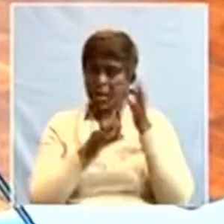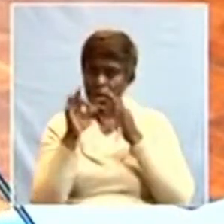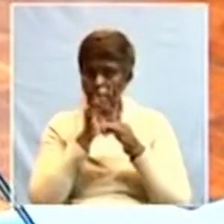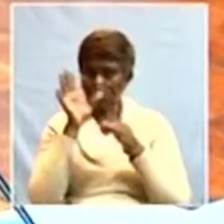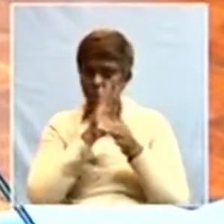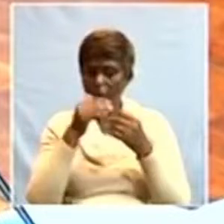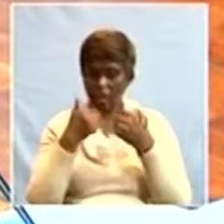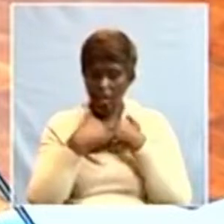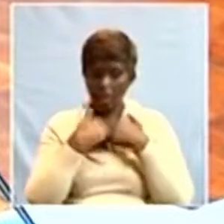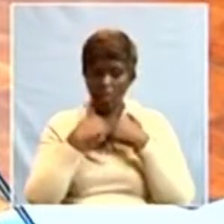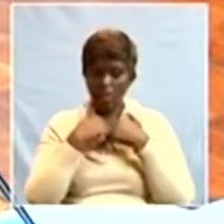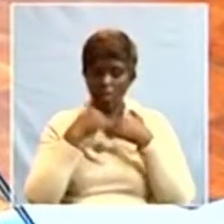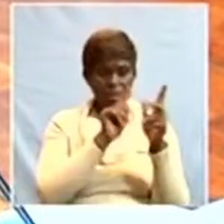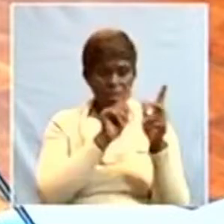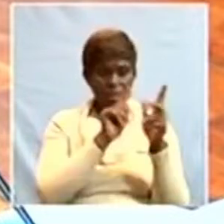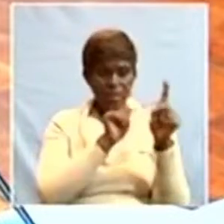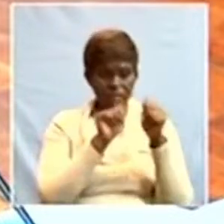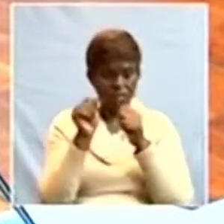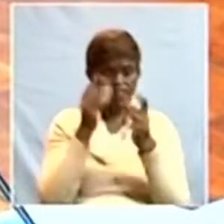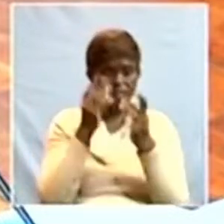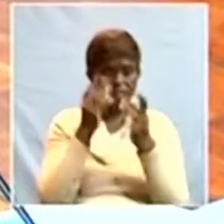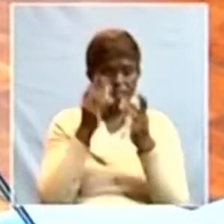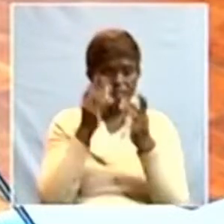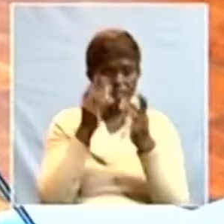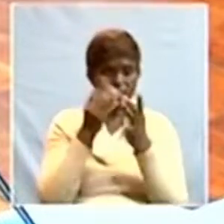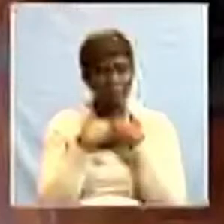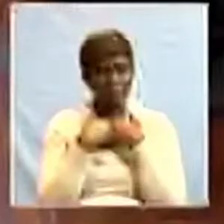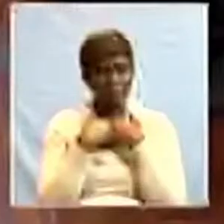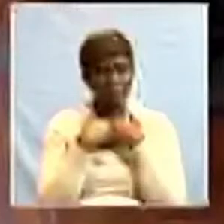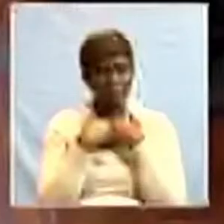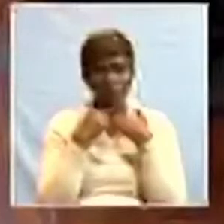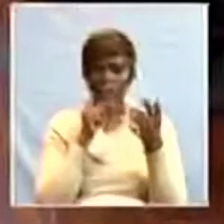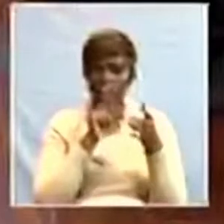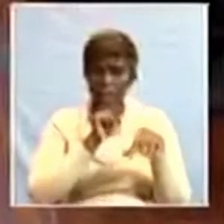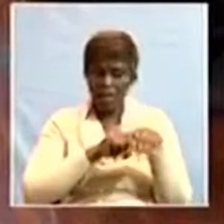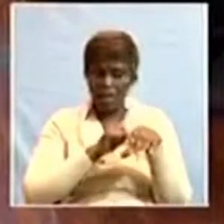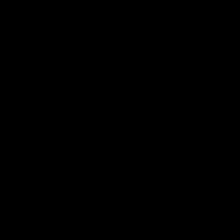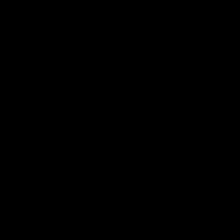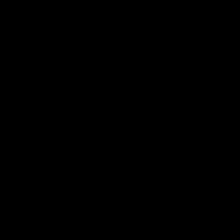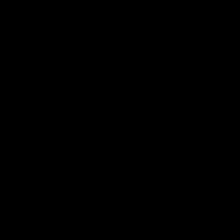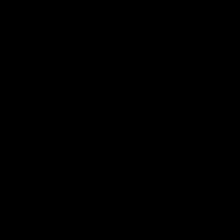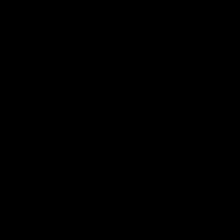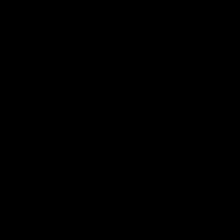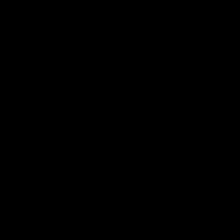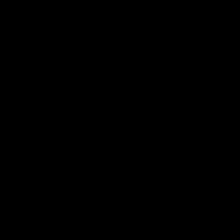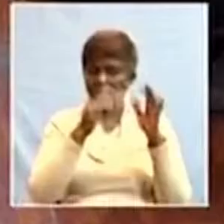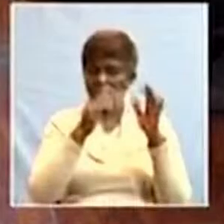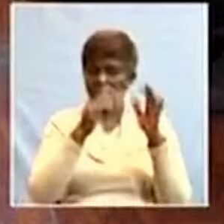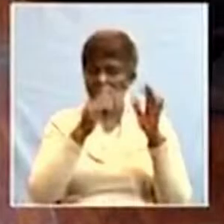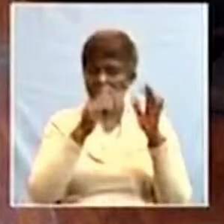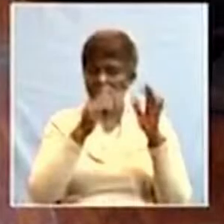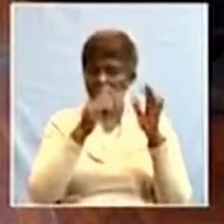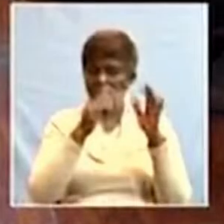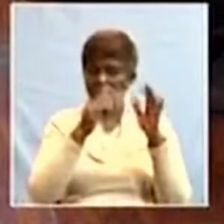I have the social cash transfer guidelines with me. This is the current guideline that we